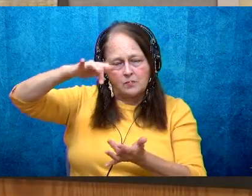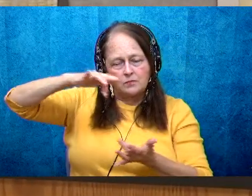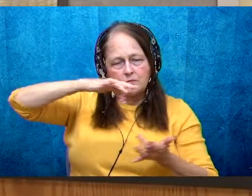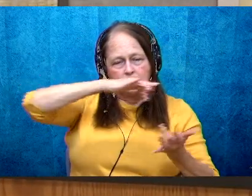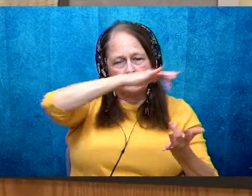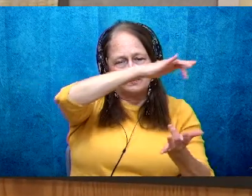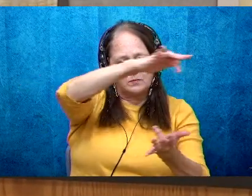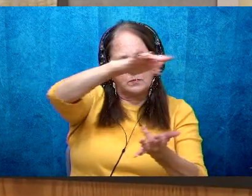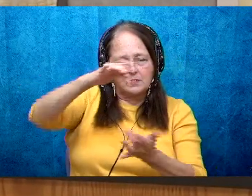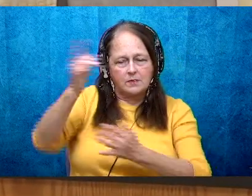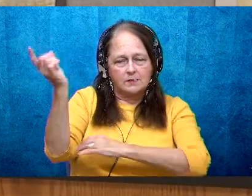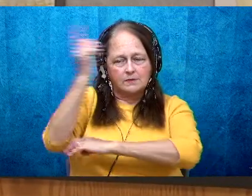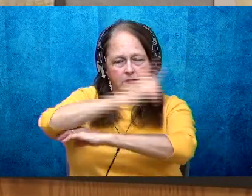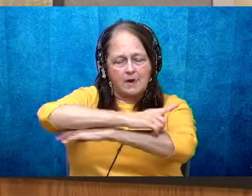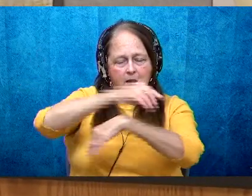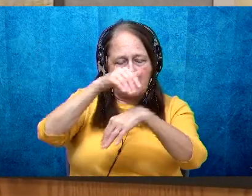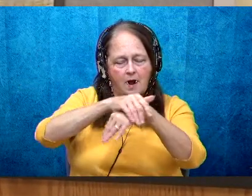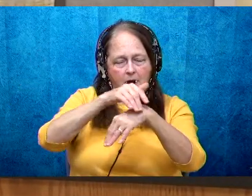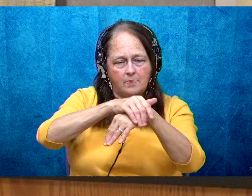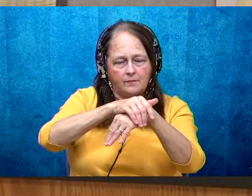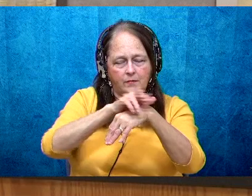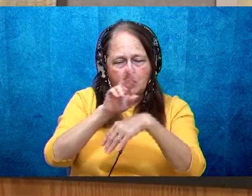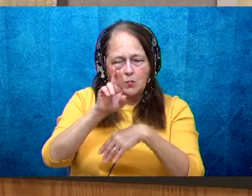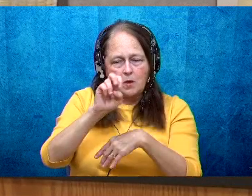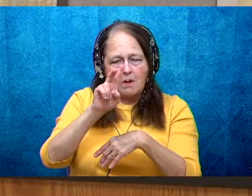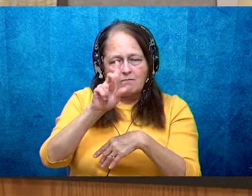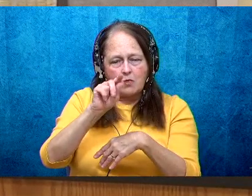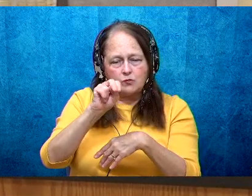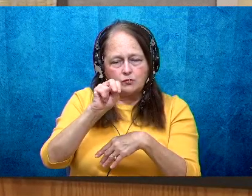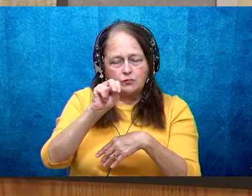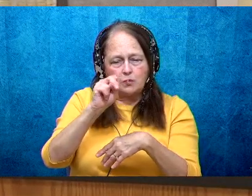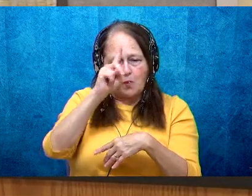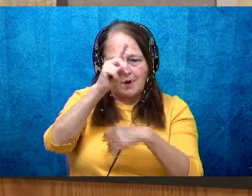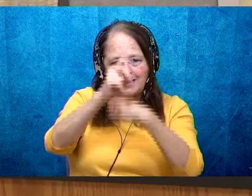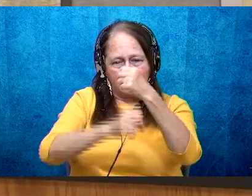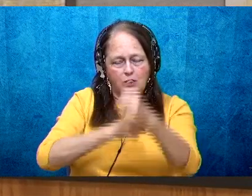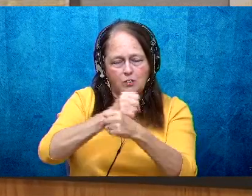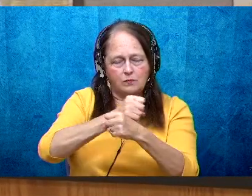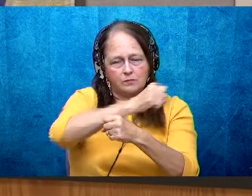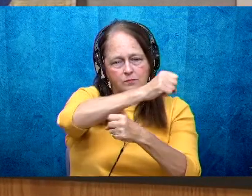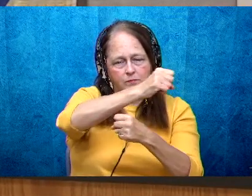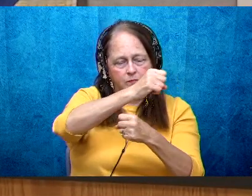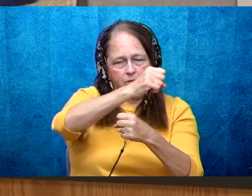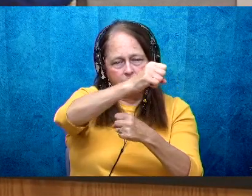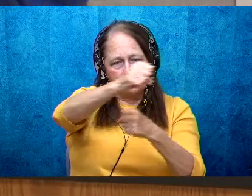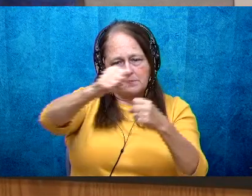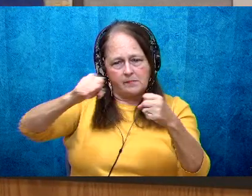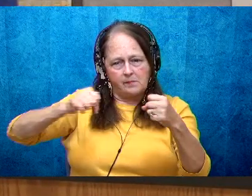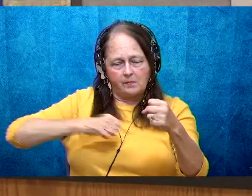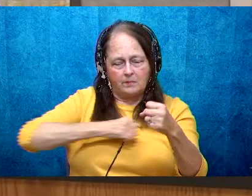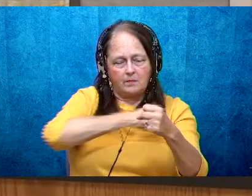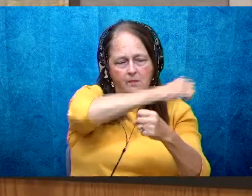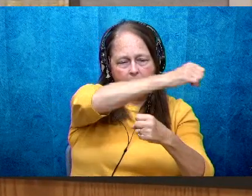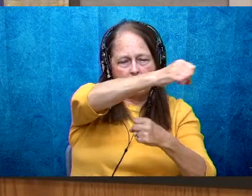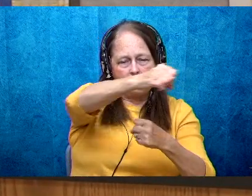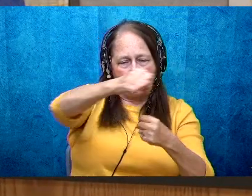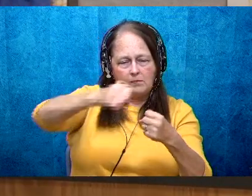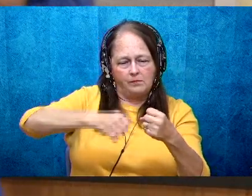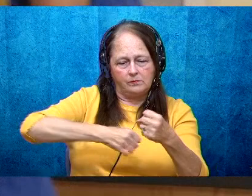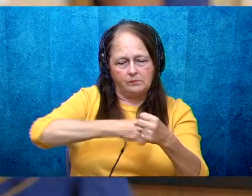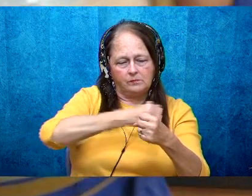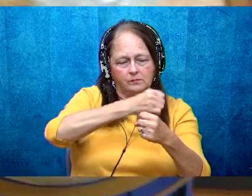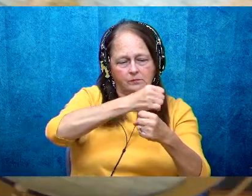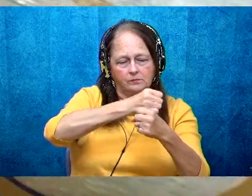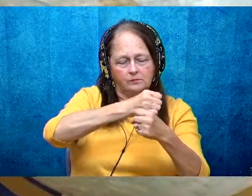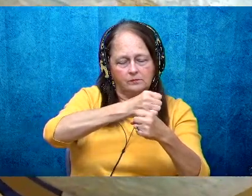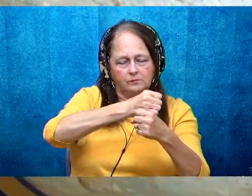rotation causes the day and night phenomena, and then revolution causes a year. So the amount of time it takes for the Earth